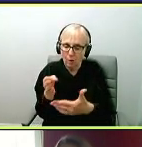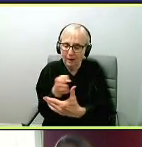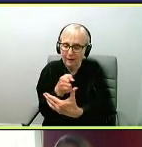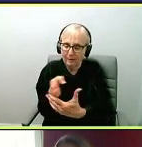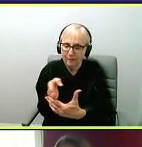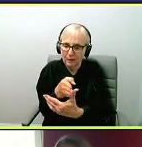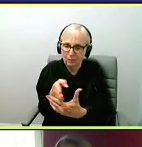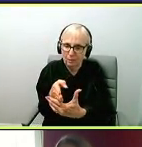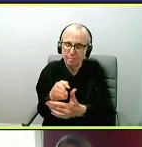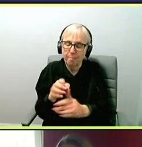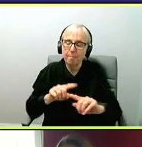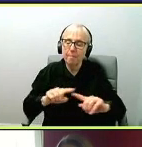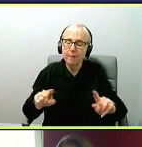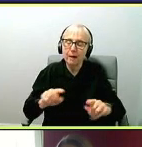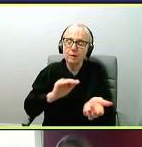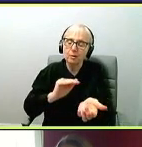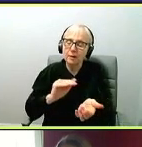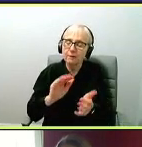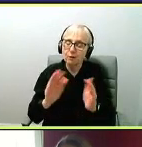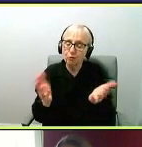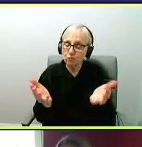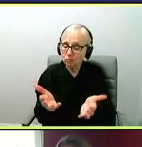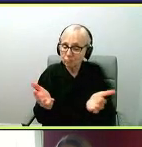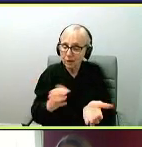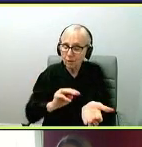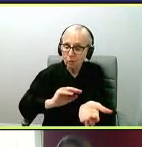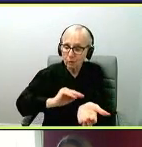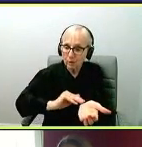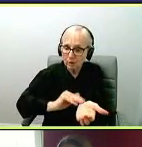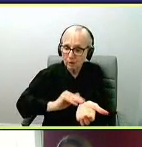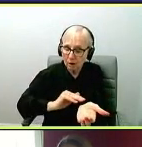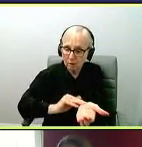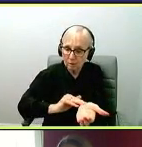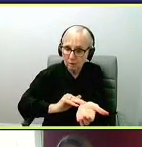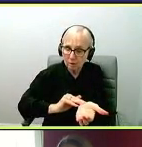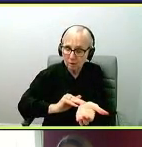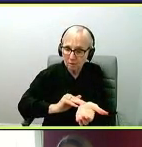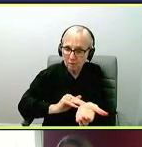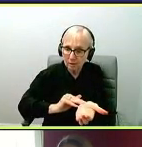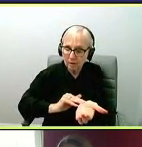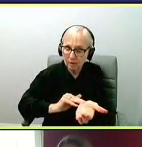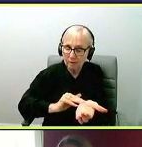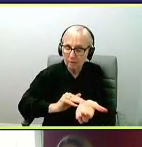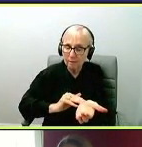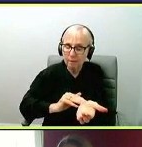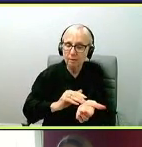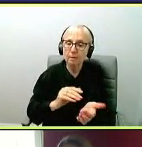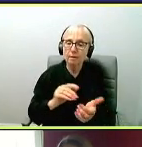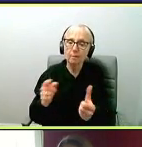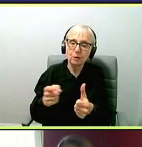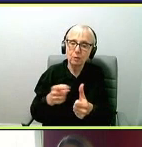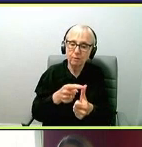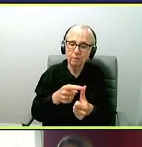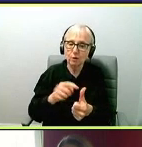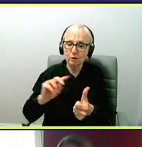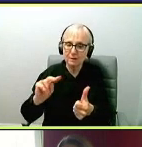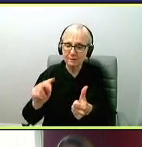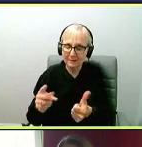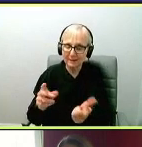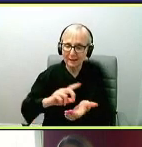talk with their child's healthcare provider around the minimum interval between first and second